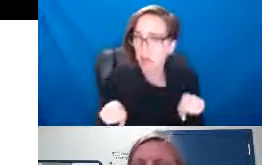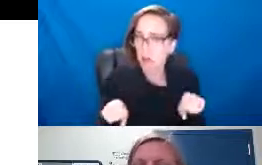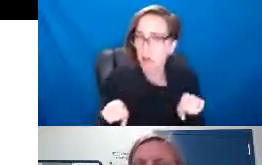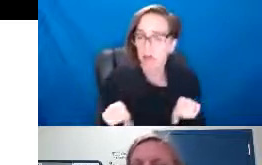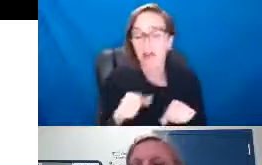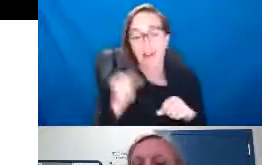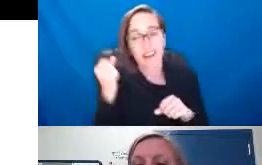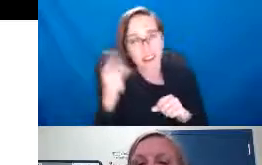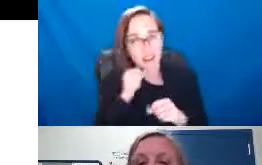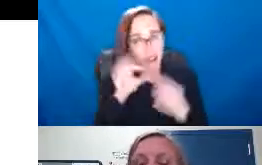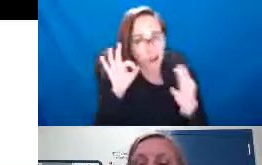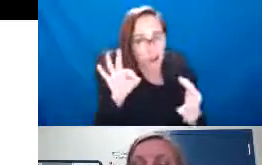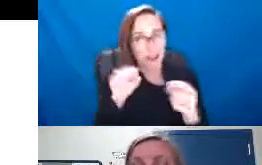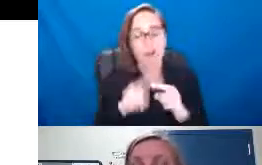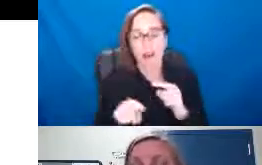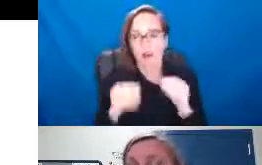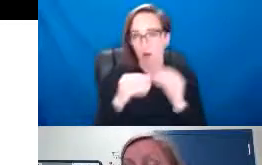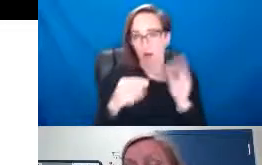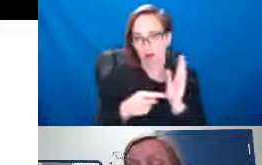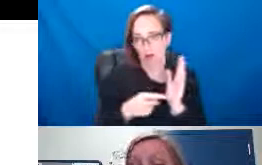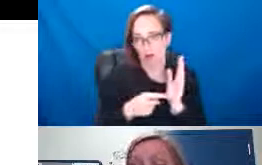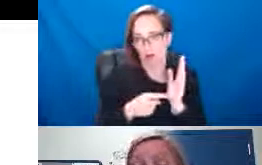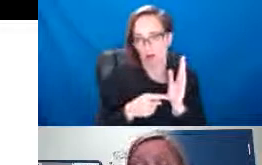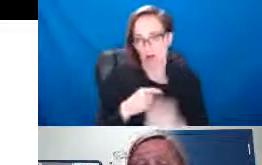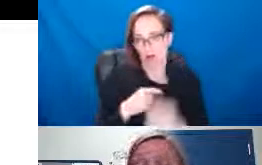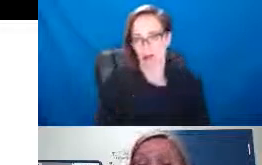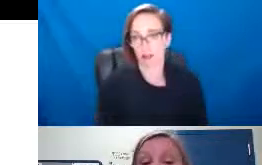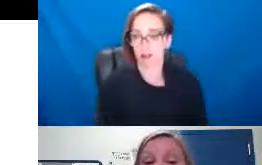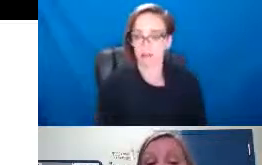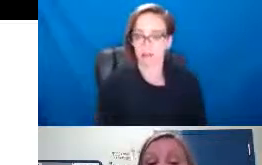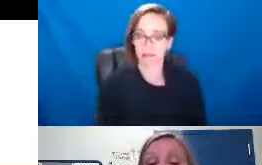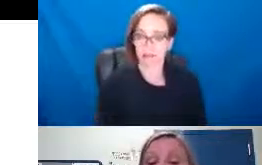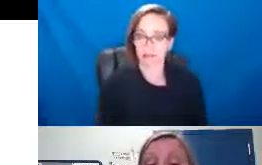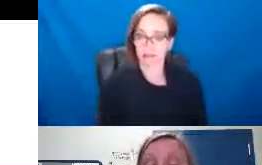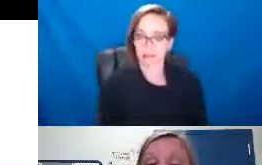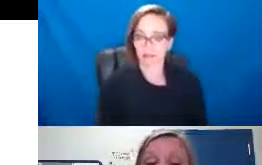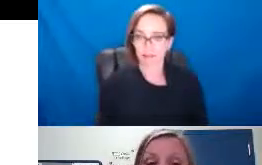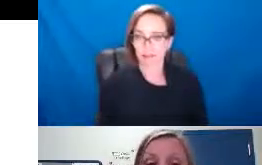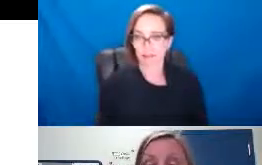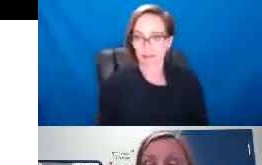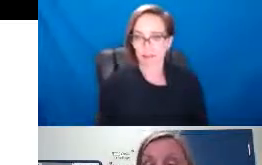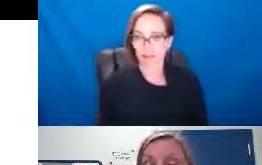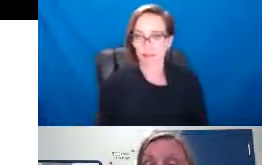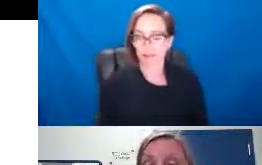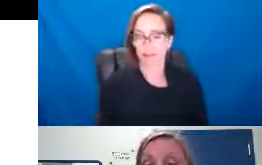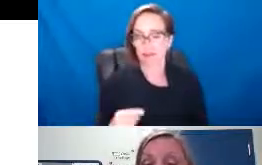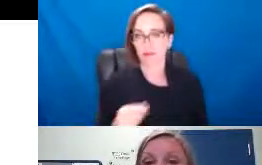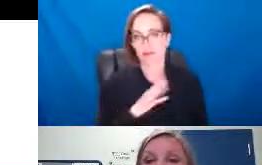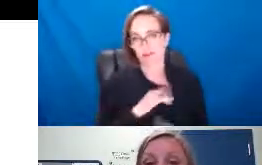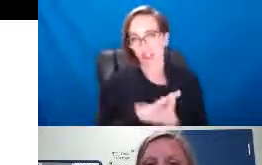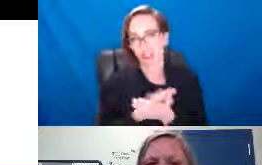perfect. However, the price point is good, and it is a tool that is very acceptable when we're talking